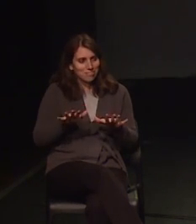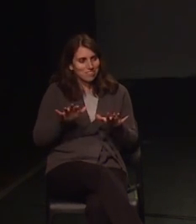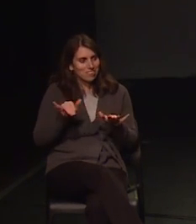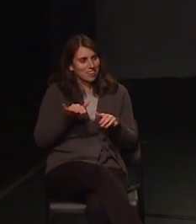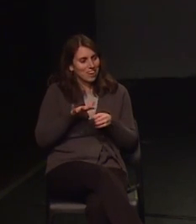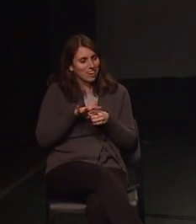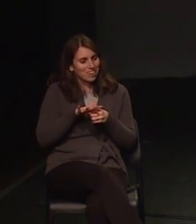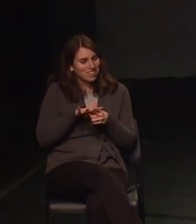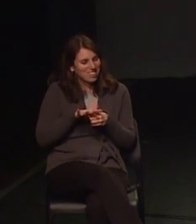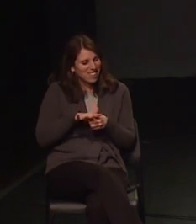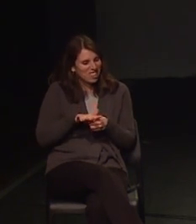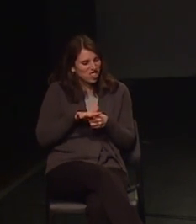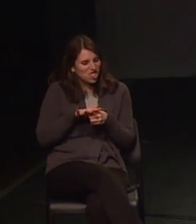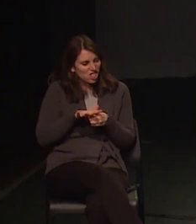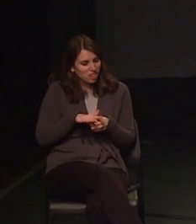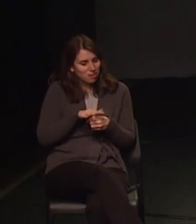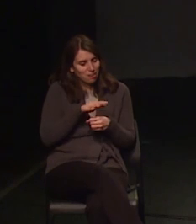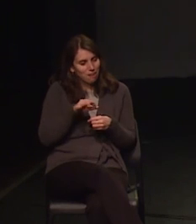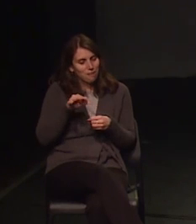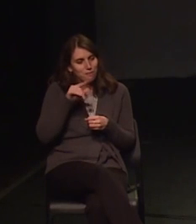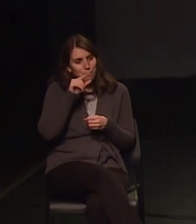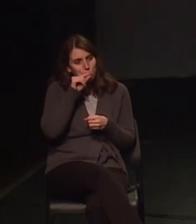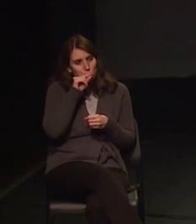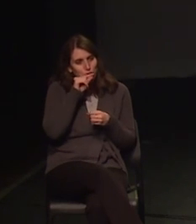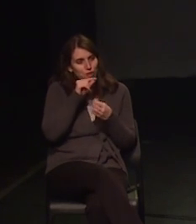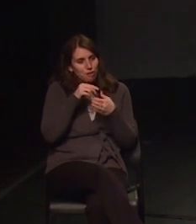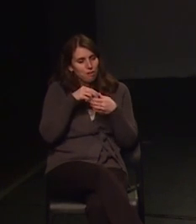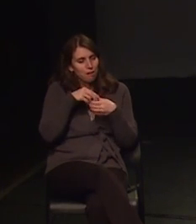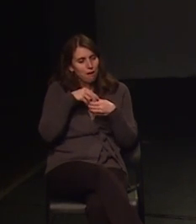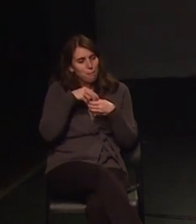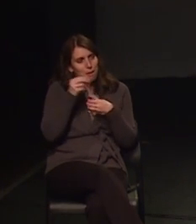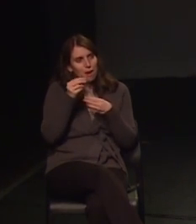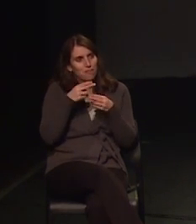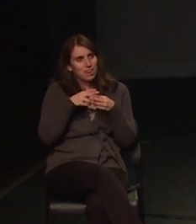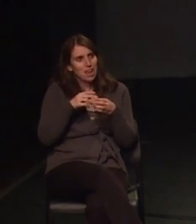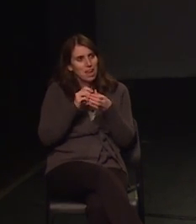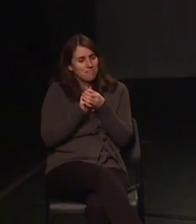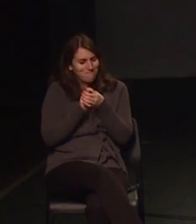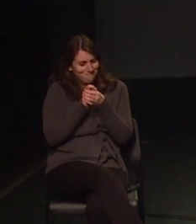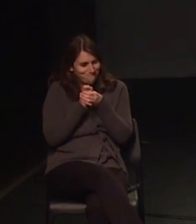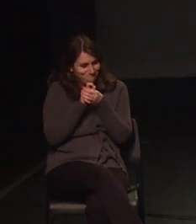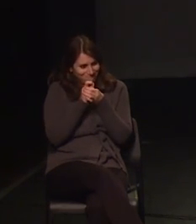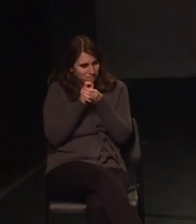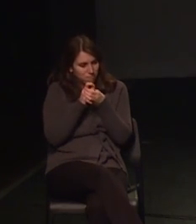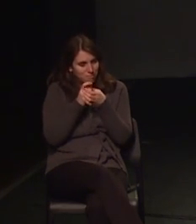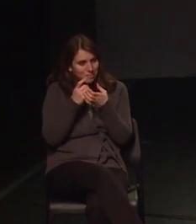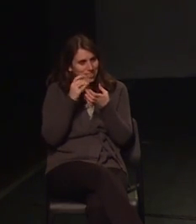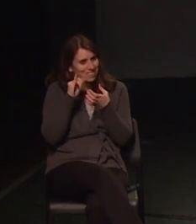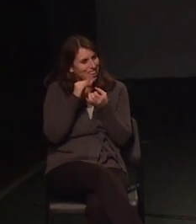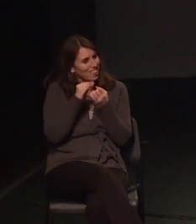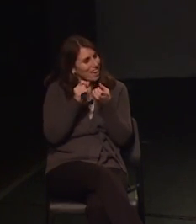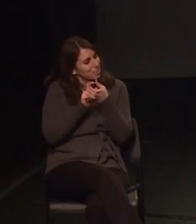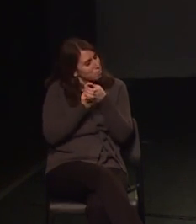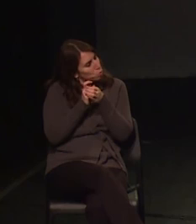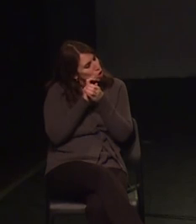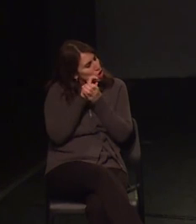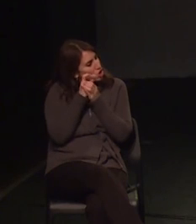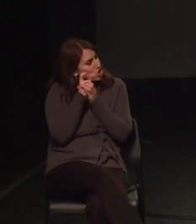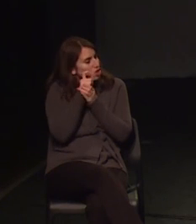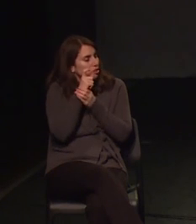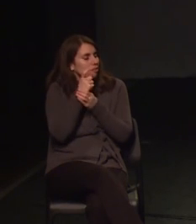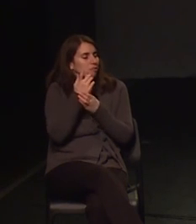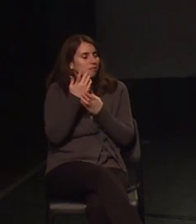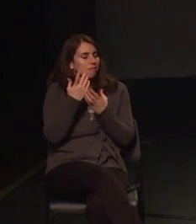out of an egg. It's like that last push. If you reference the 11th hour, that's what this 11th hour feels like to me. These things are coming